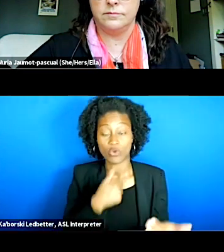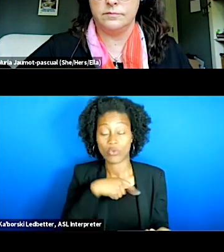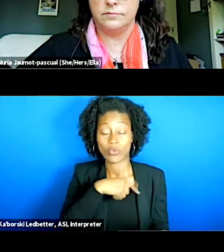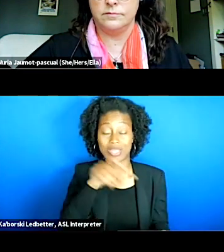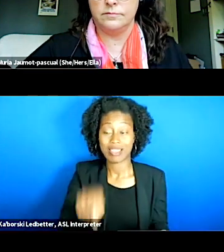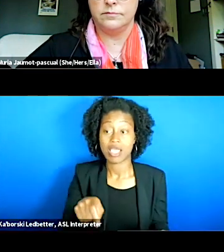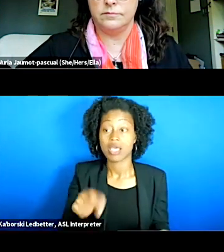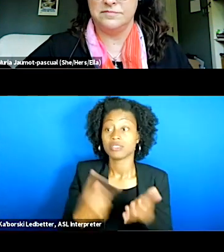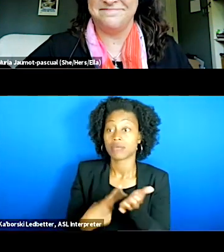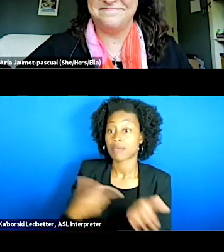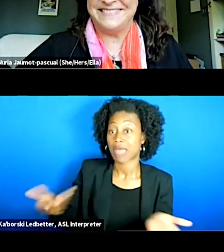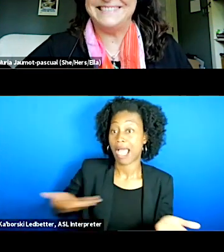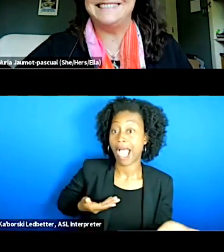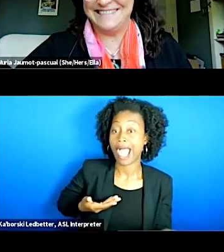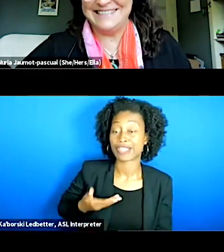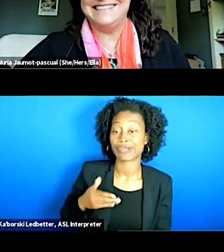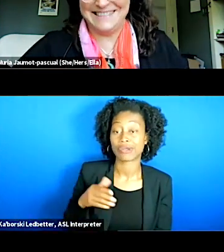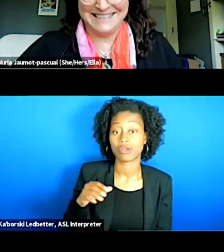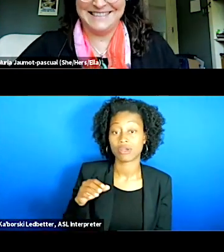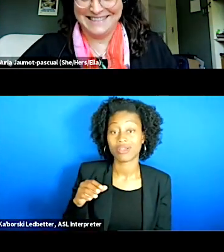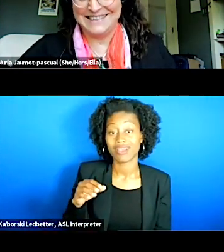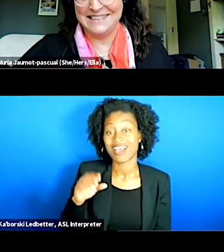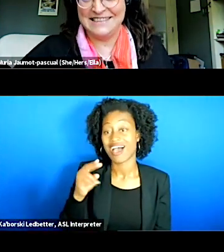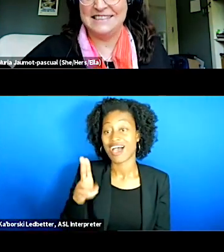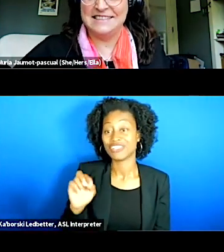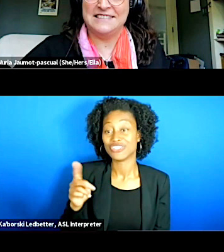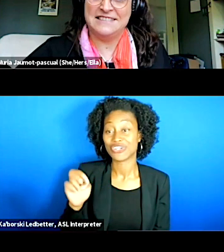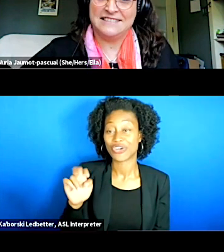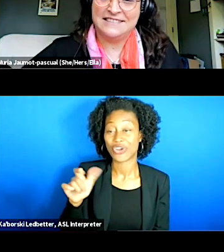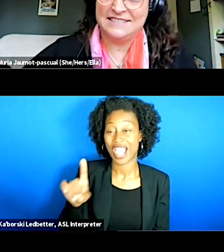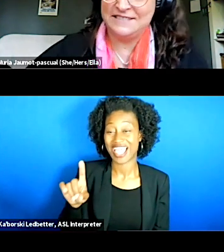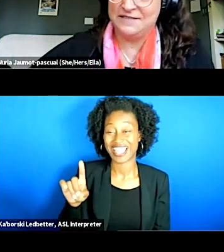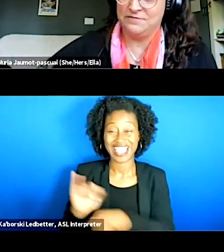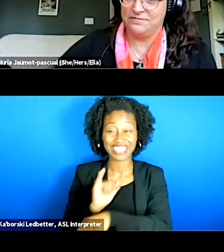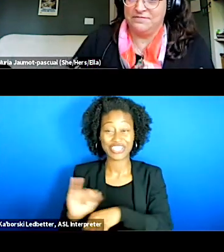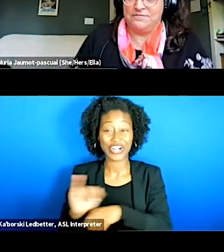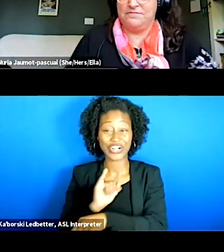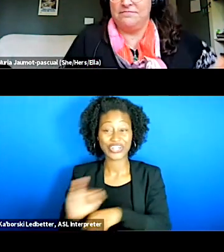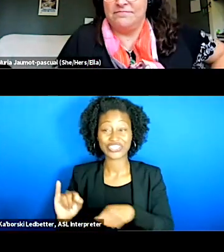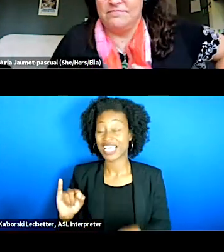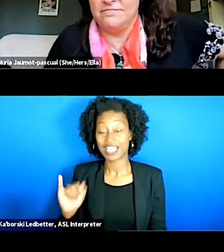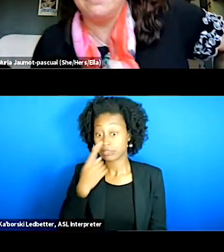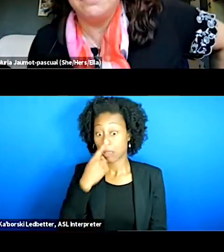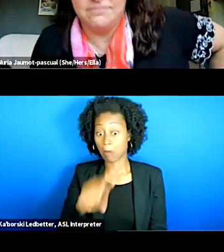hiring undergraduates who were interns, who were happy to use their